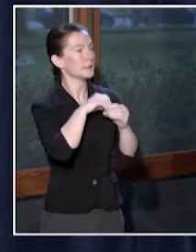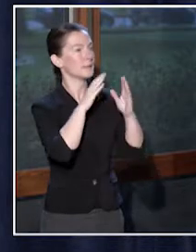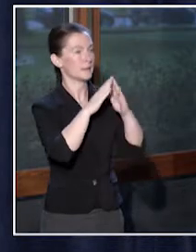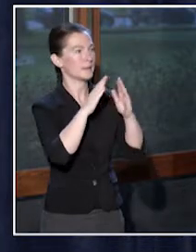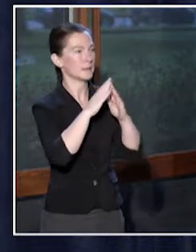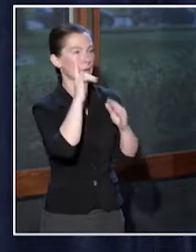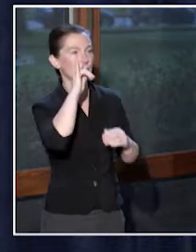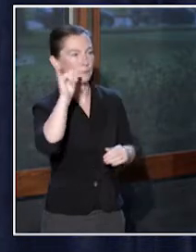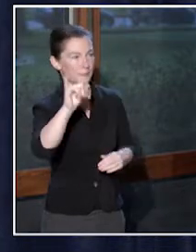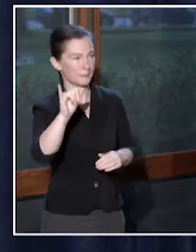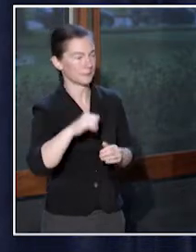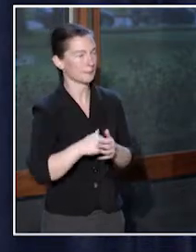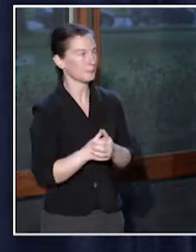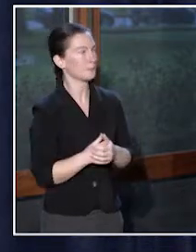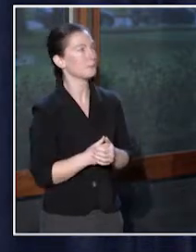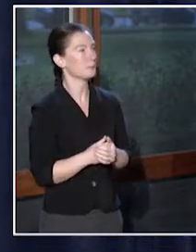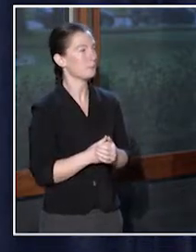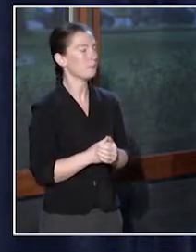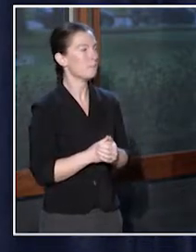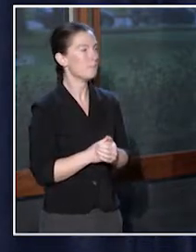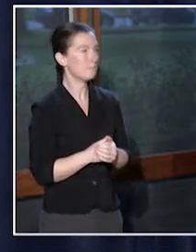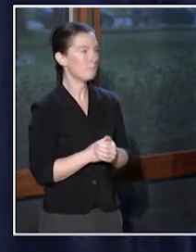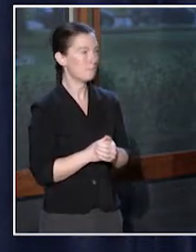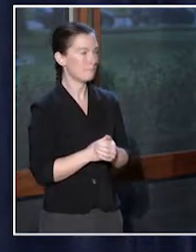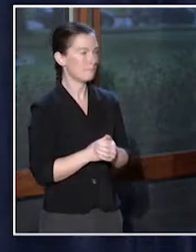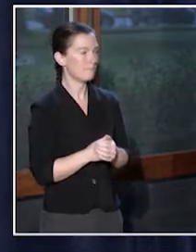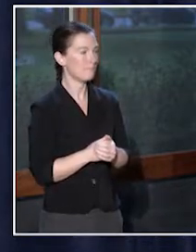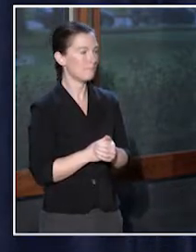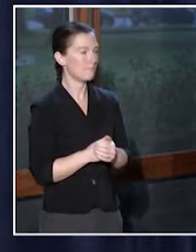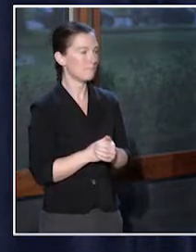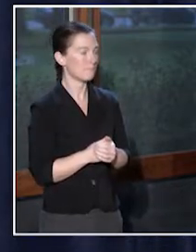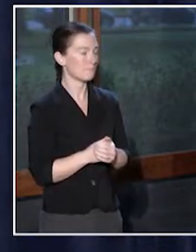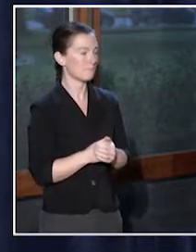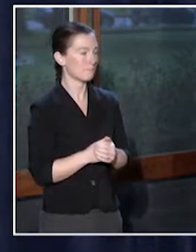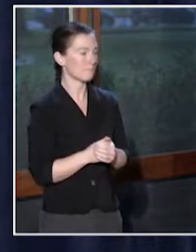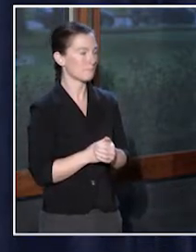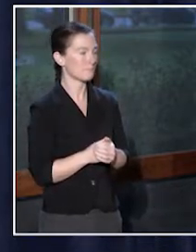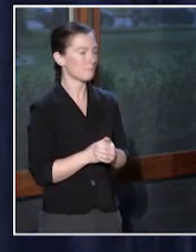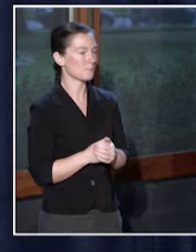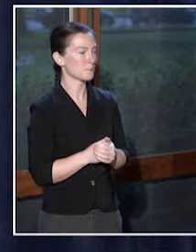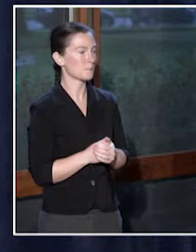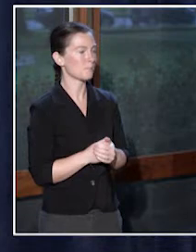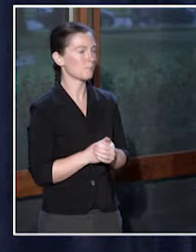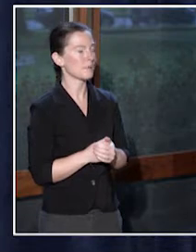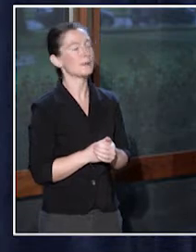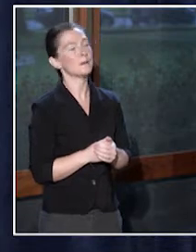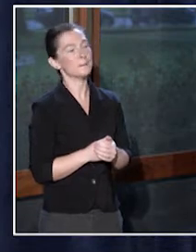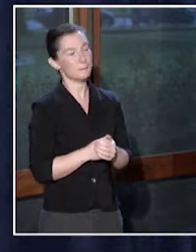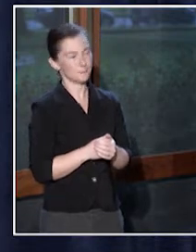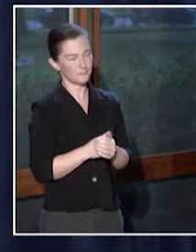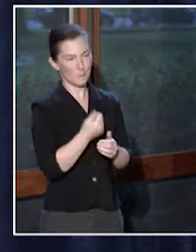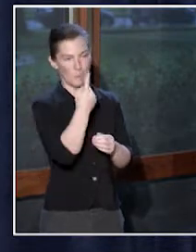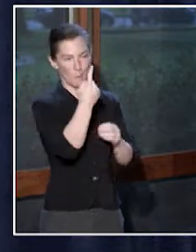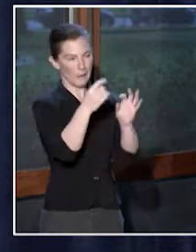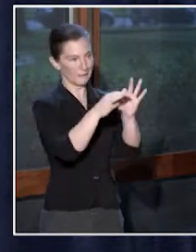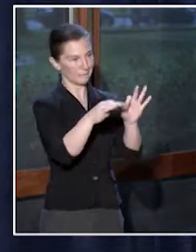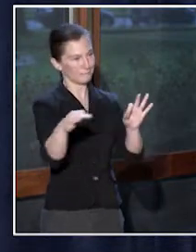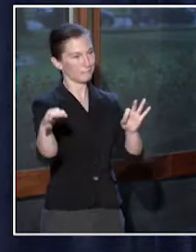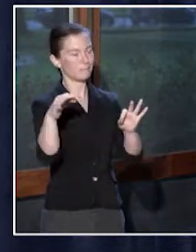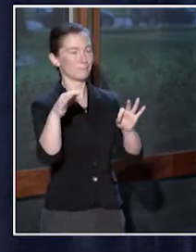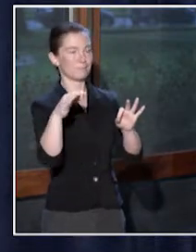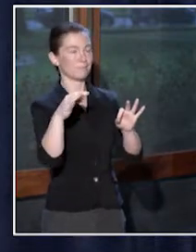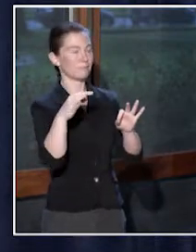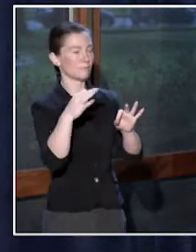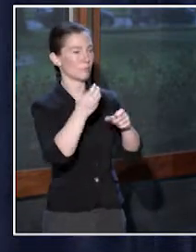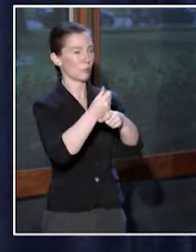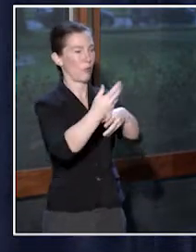note, a national debate ensued over a single sentence. A single sentence